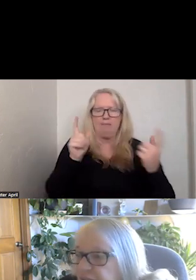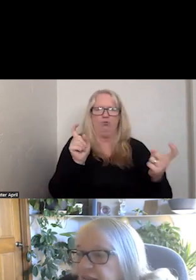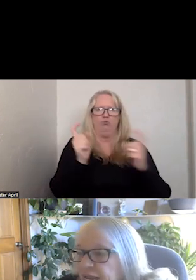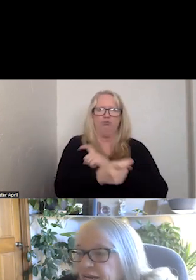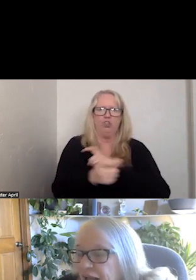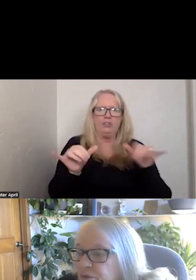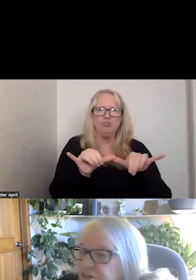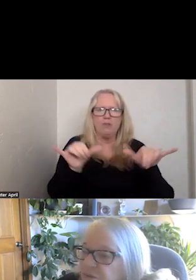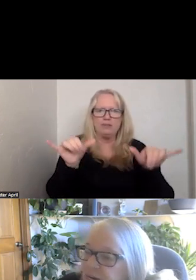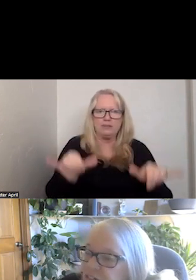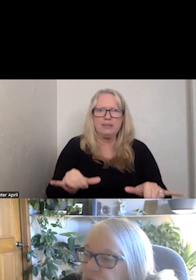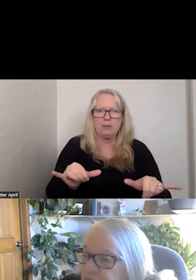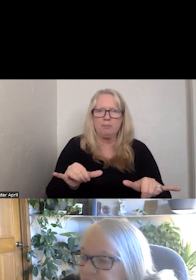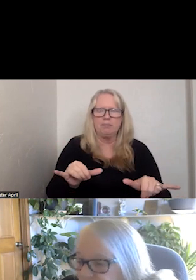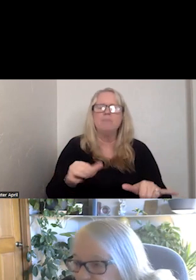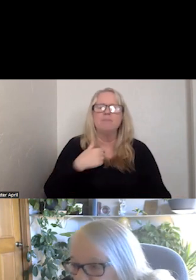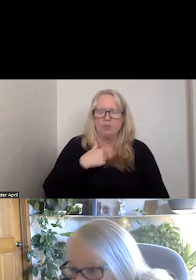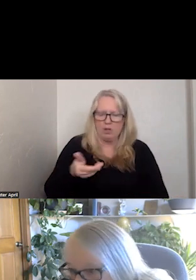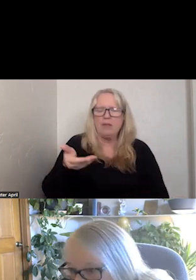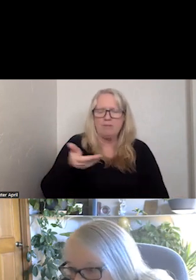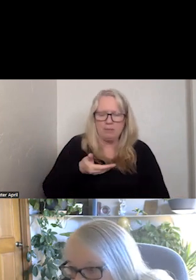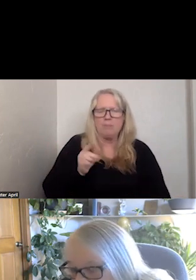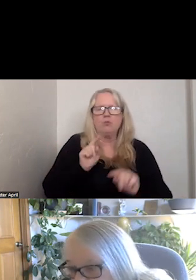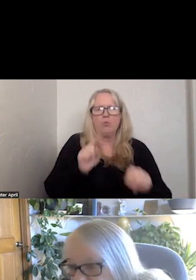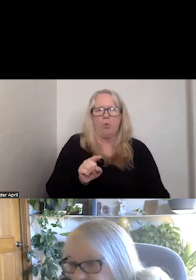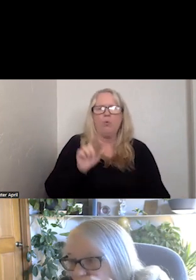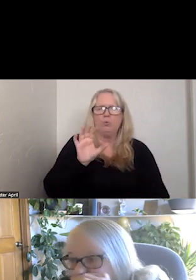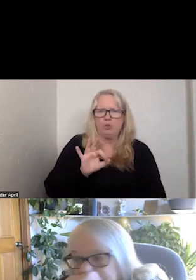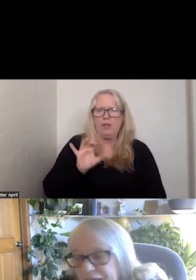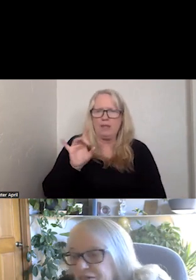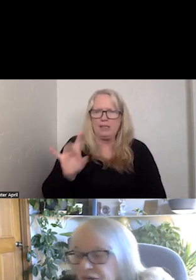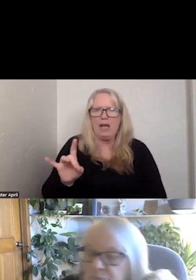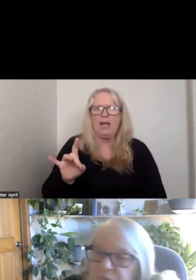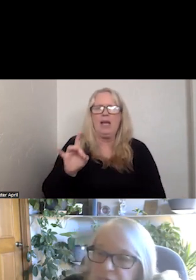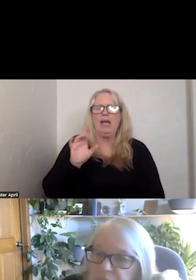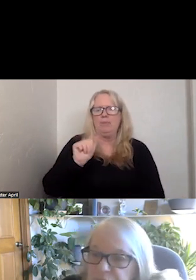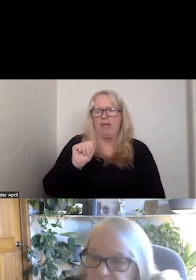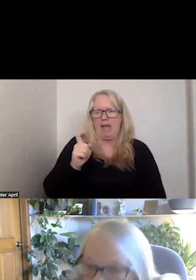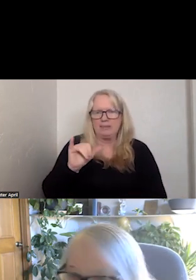changes. And I was invited to attend the 988 by Access state